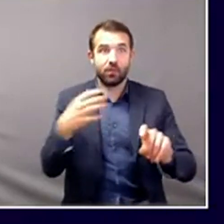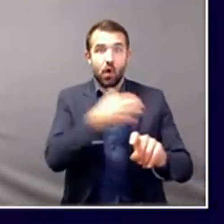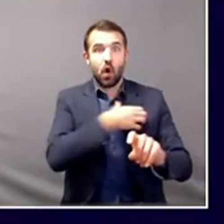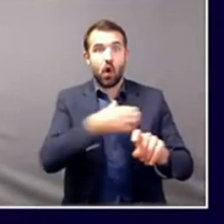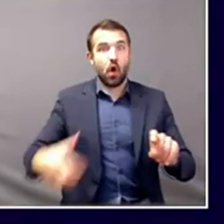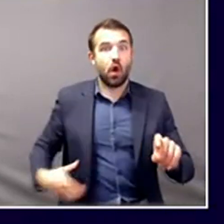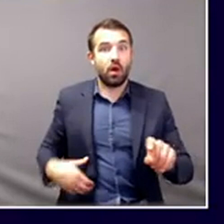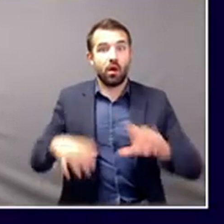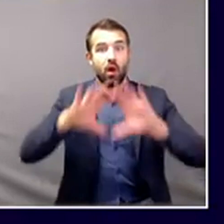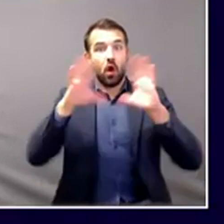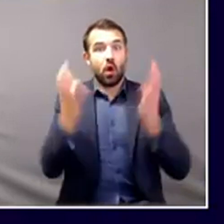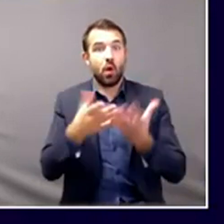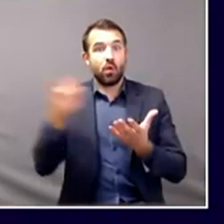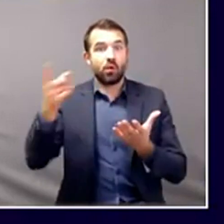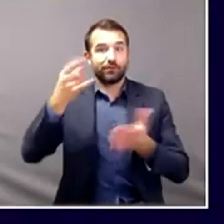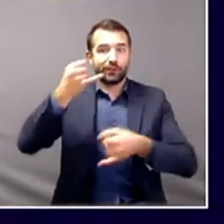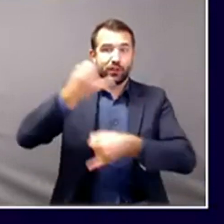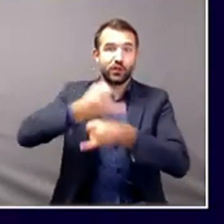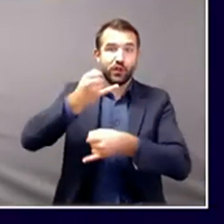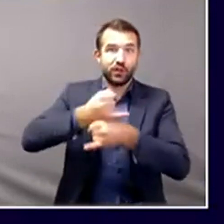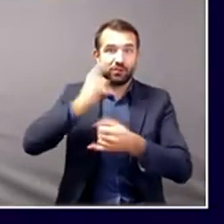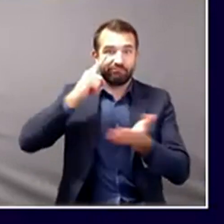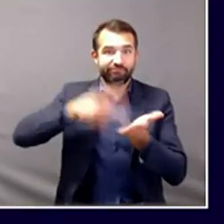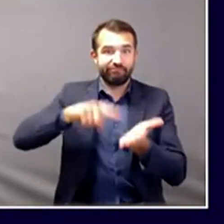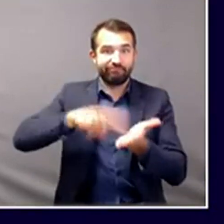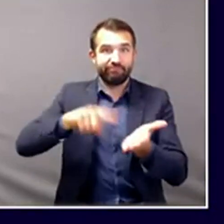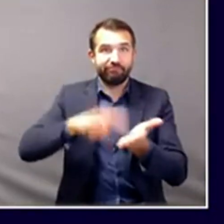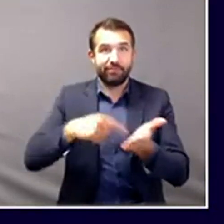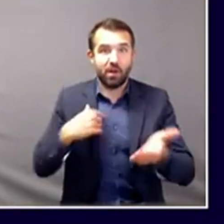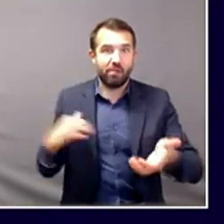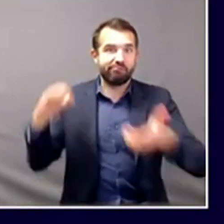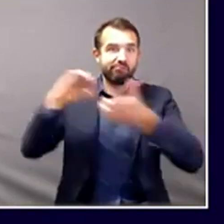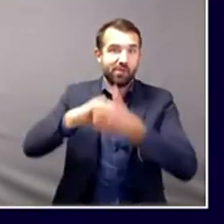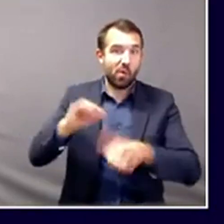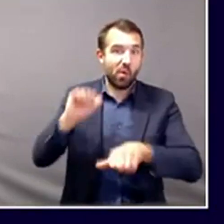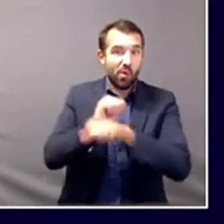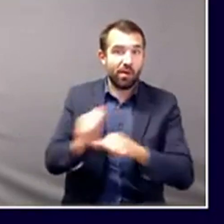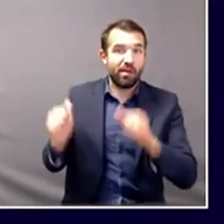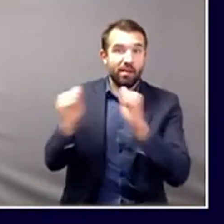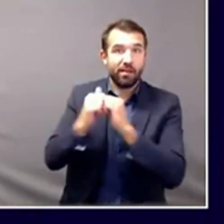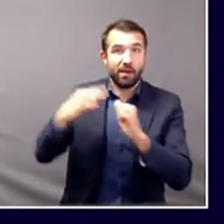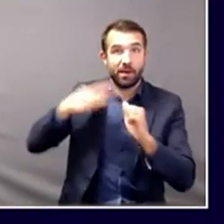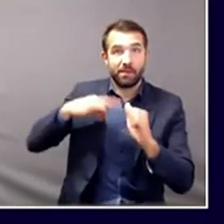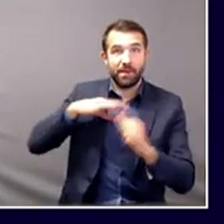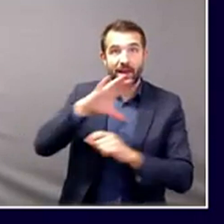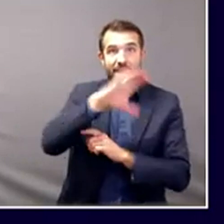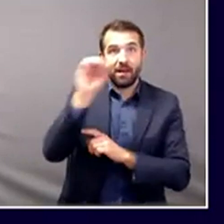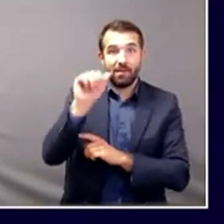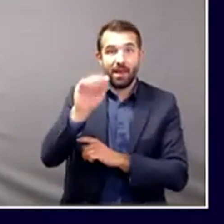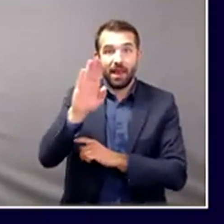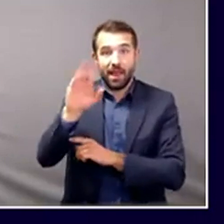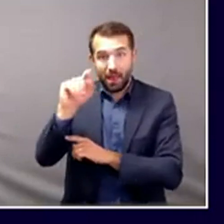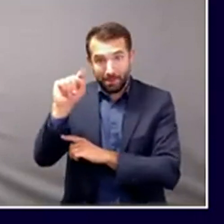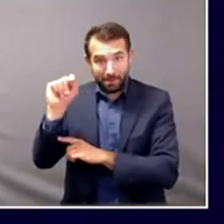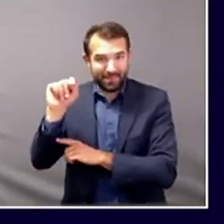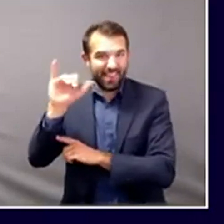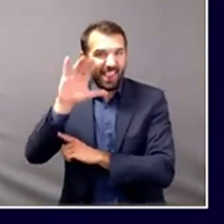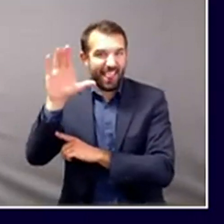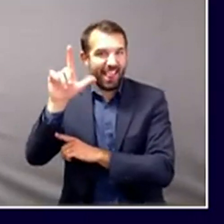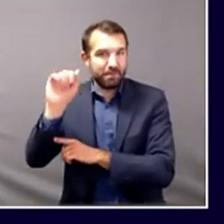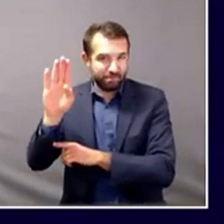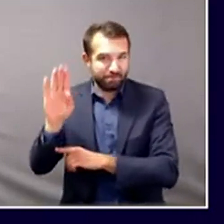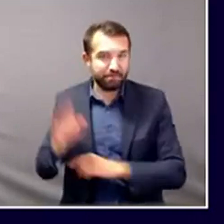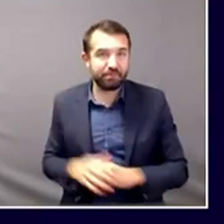Mills reached with Maine-based IDEXX laboratories about 5 months ago. That agreement, as well as partnerships with Maine